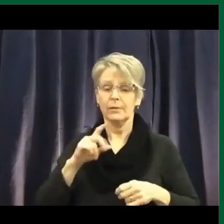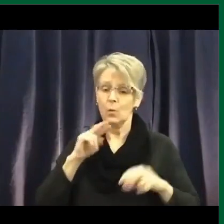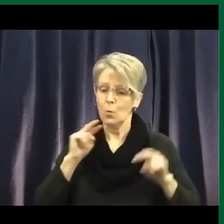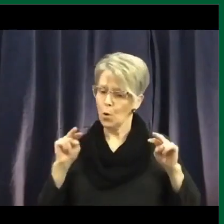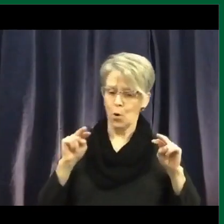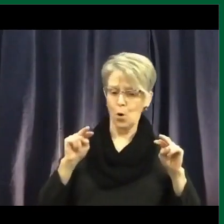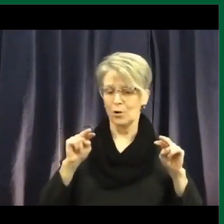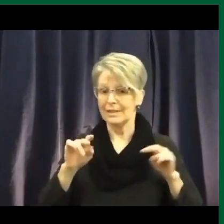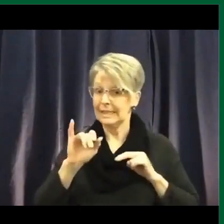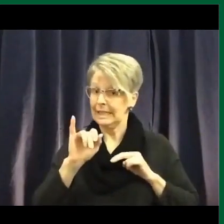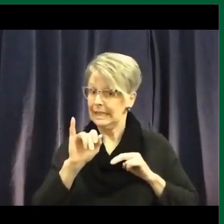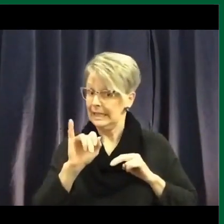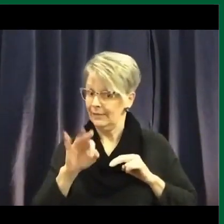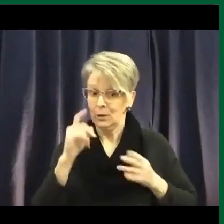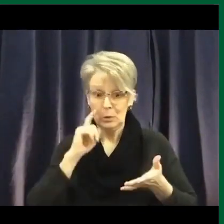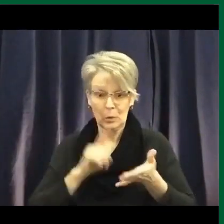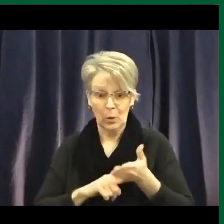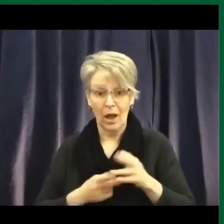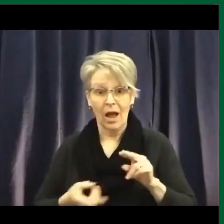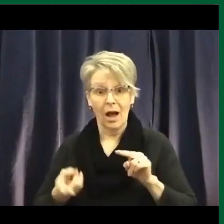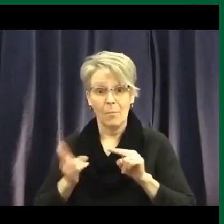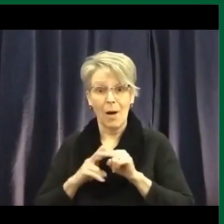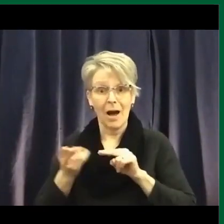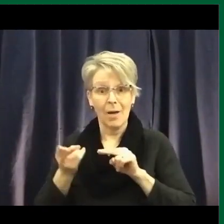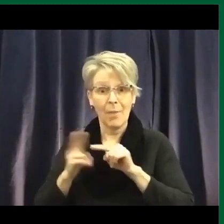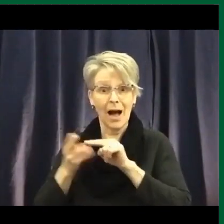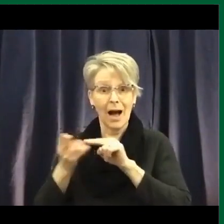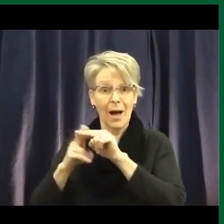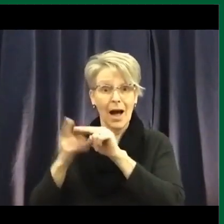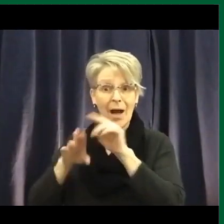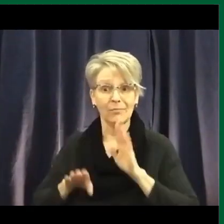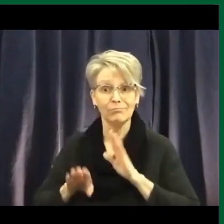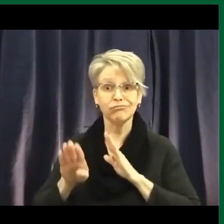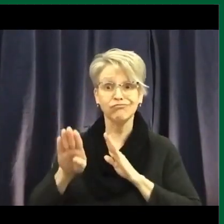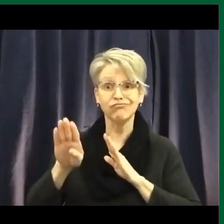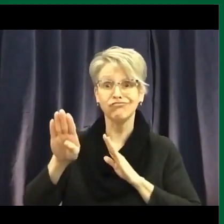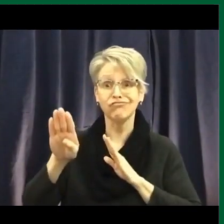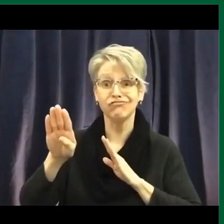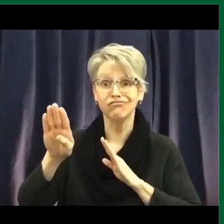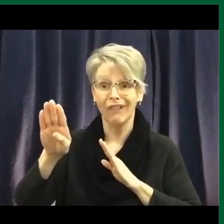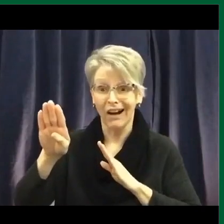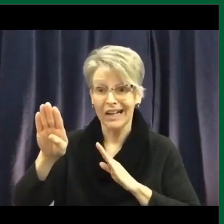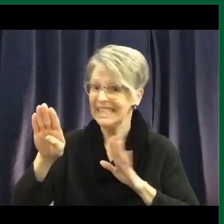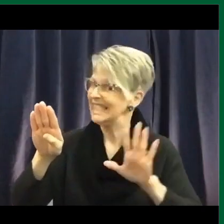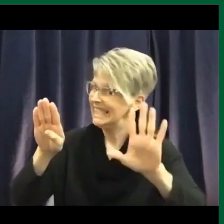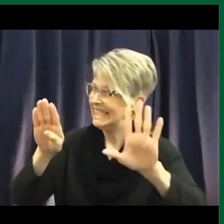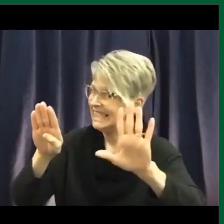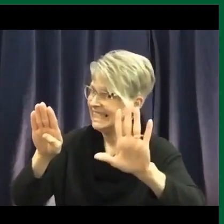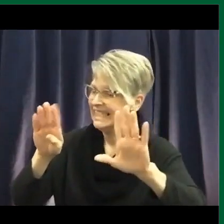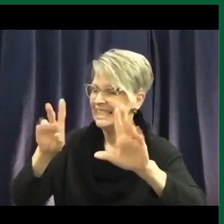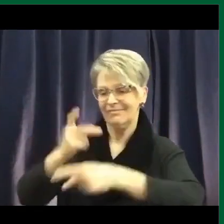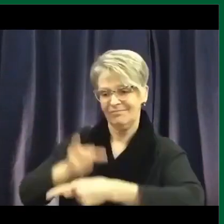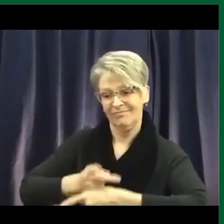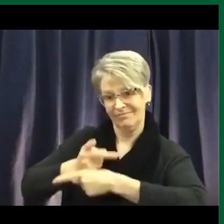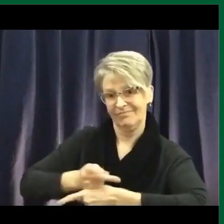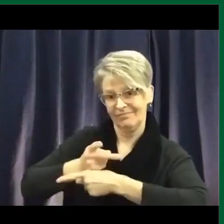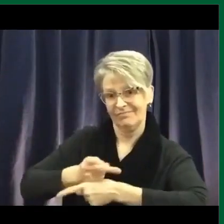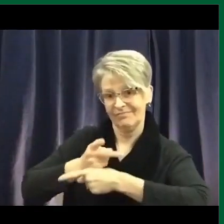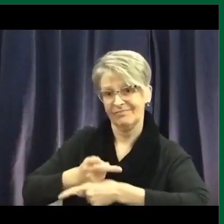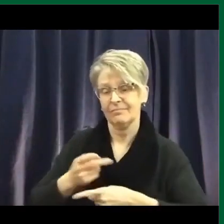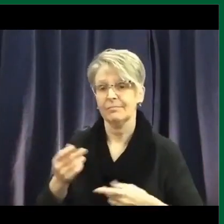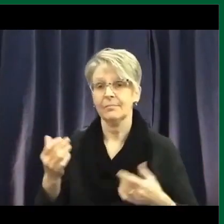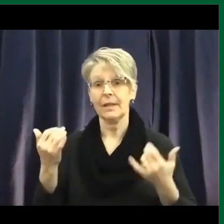case numbers trend upwards, we need to watch that very closely. And then while at this point we have these measures that have